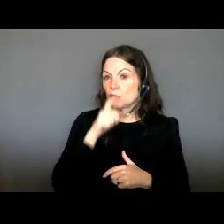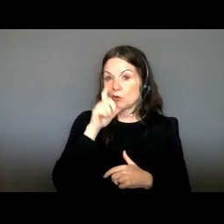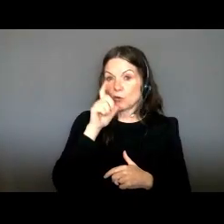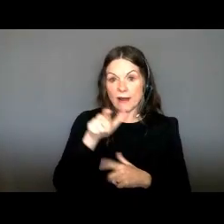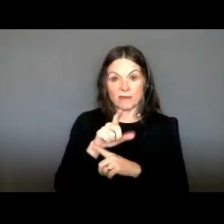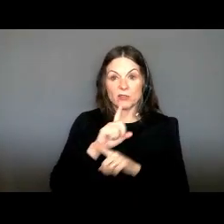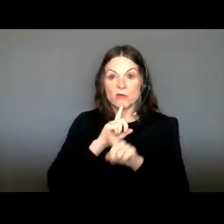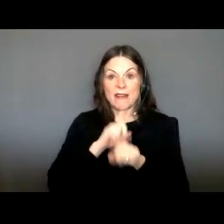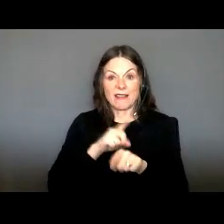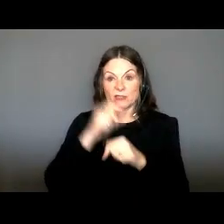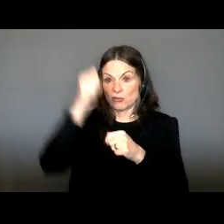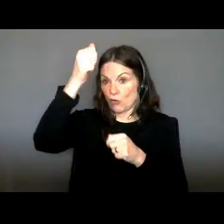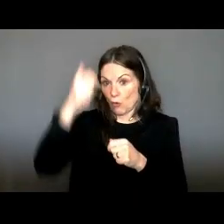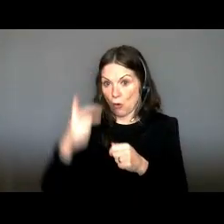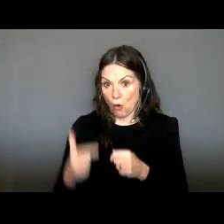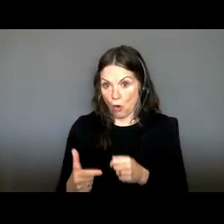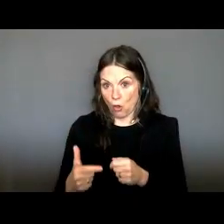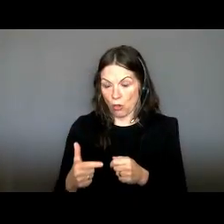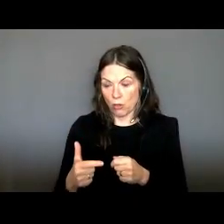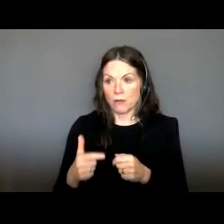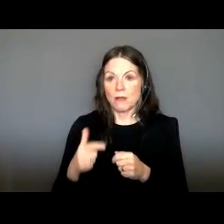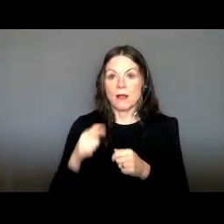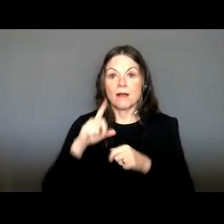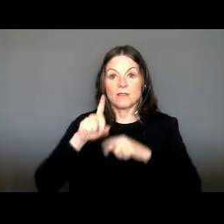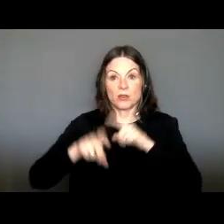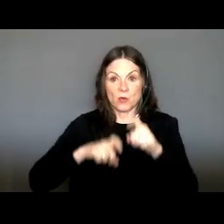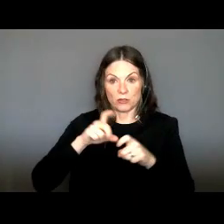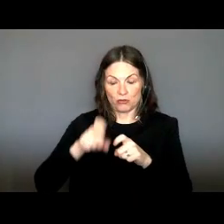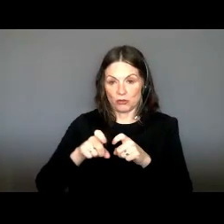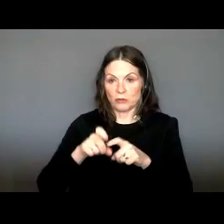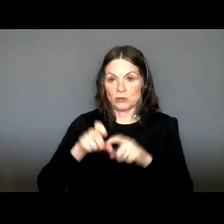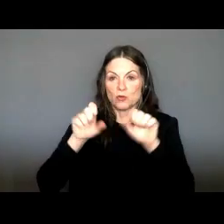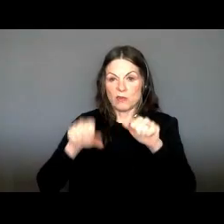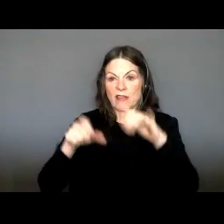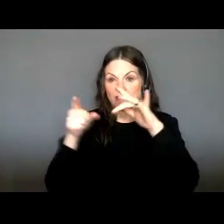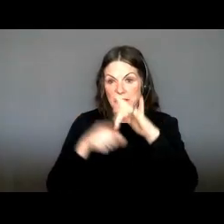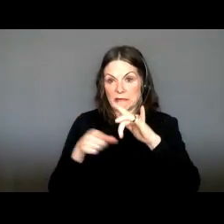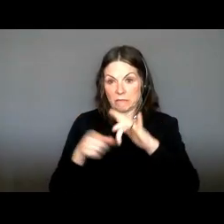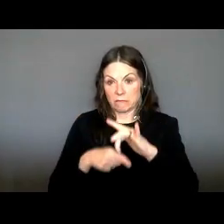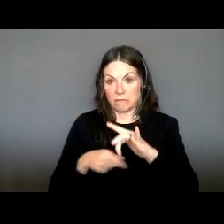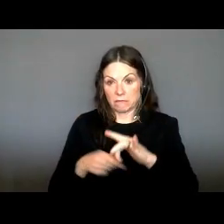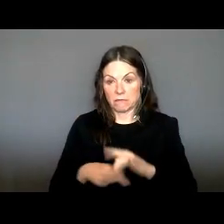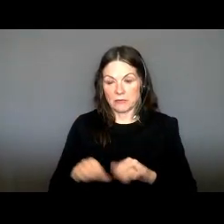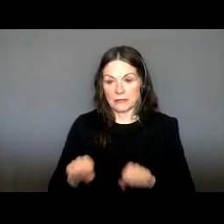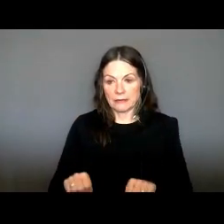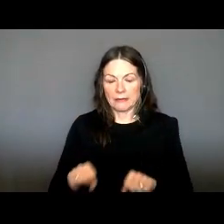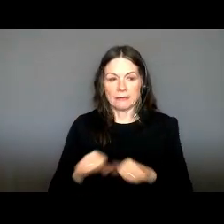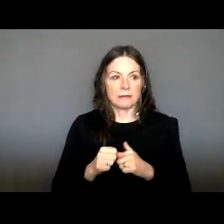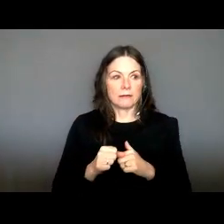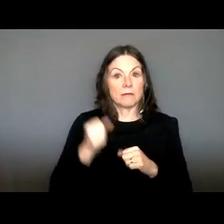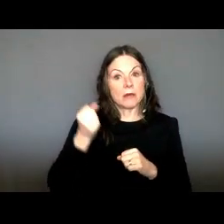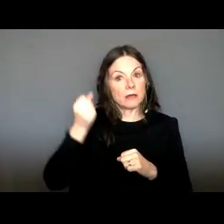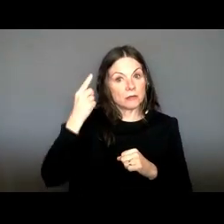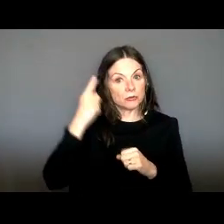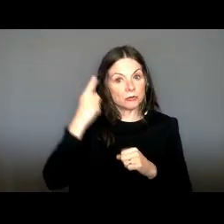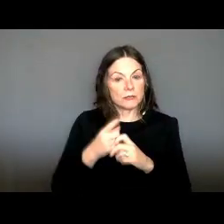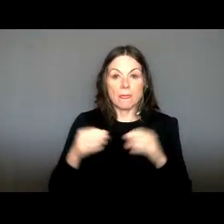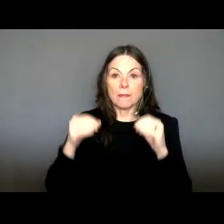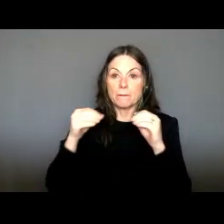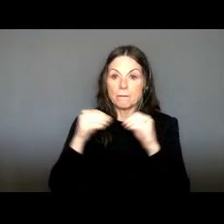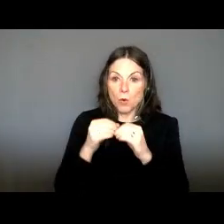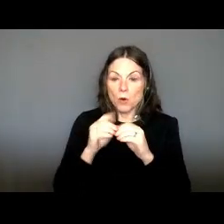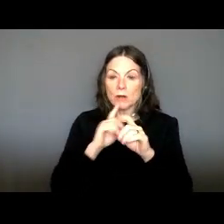all of the questions in Benefits Wayfinder. There is the ability to skip them, but you should understand the more questions